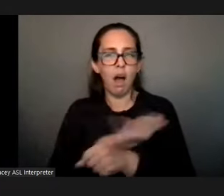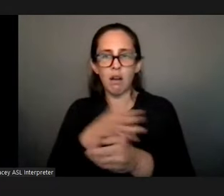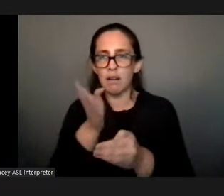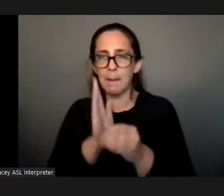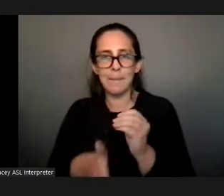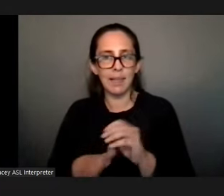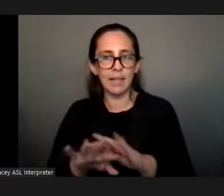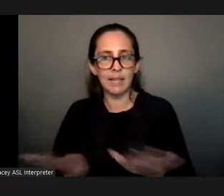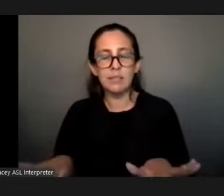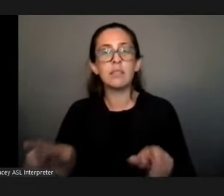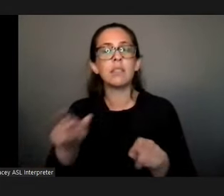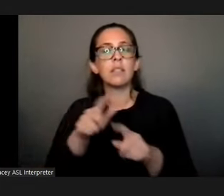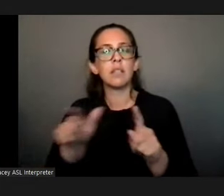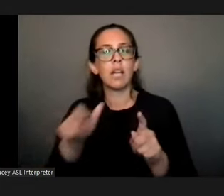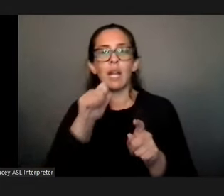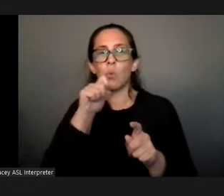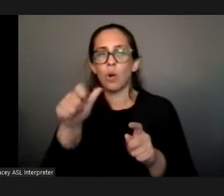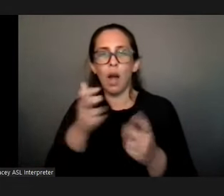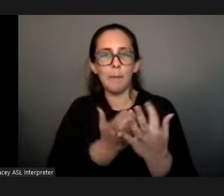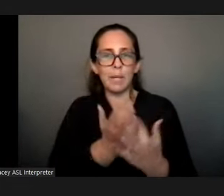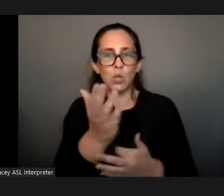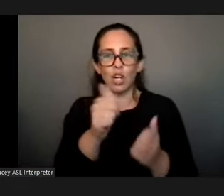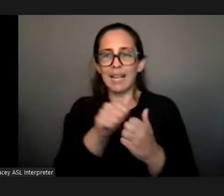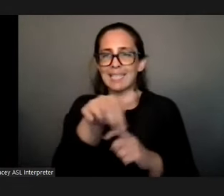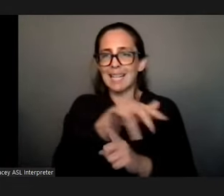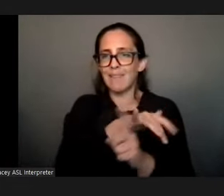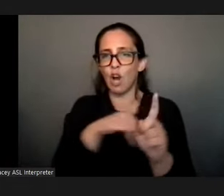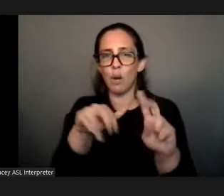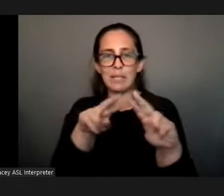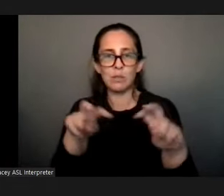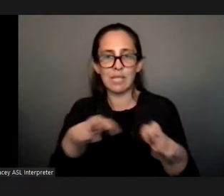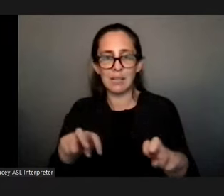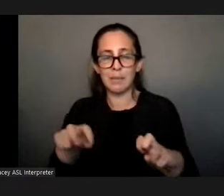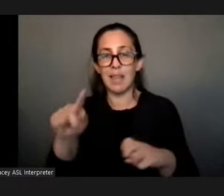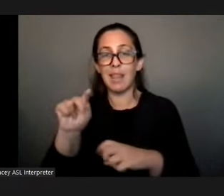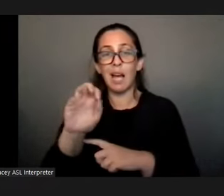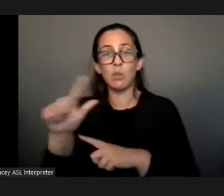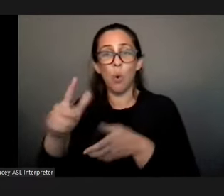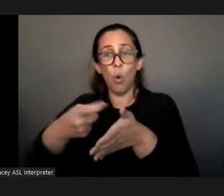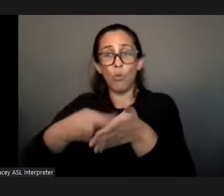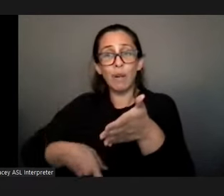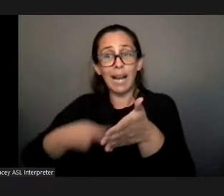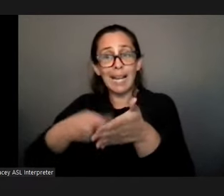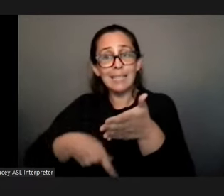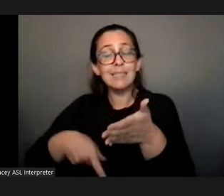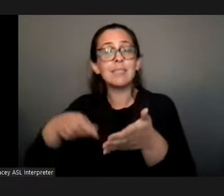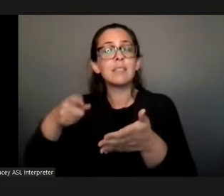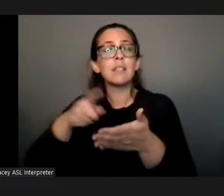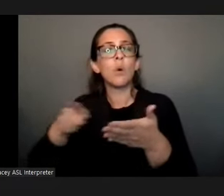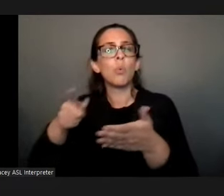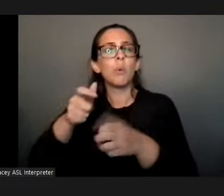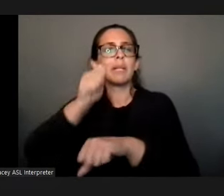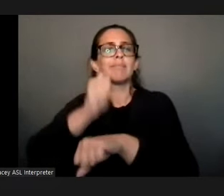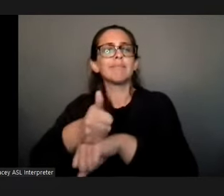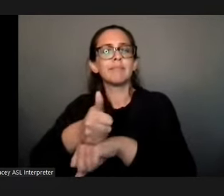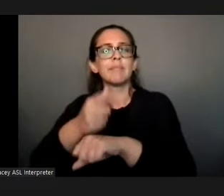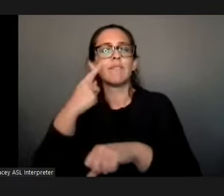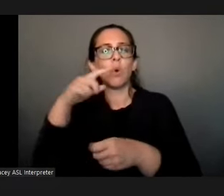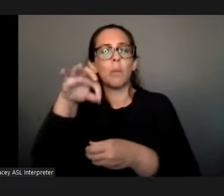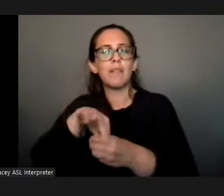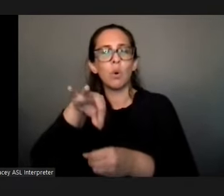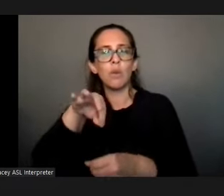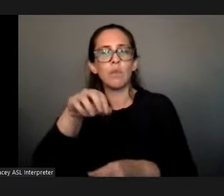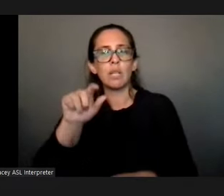rates will not be made in the environmental assessment. Indeed, the toll rates, as noted previously, will ultimately be set by a vote of the TBTA